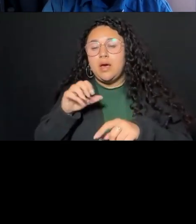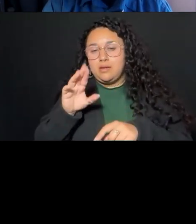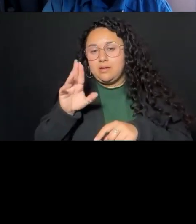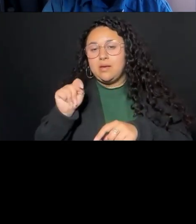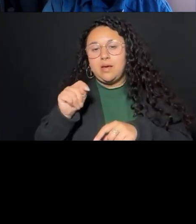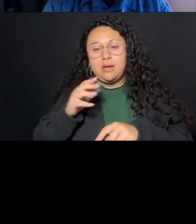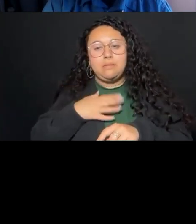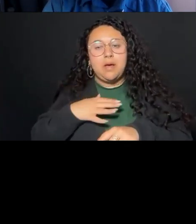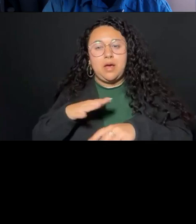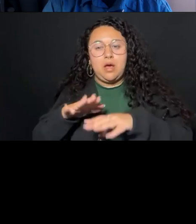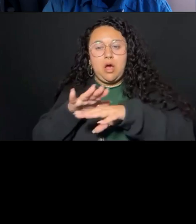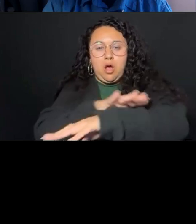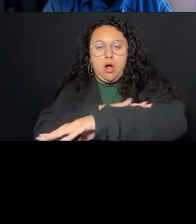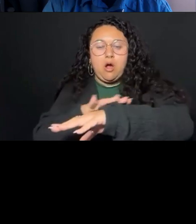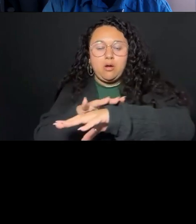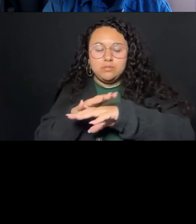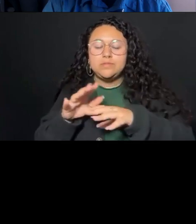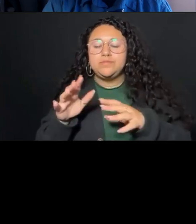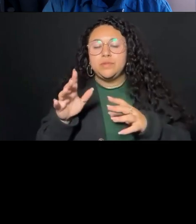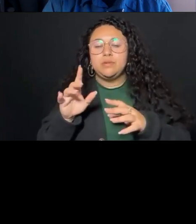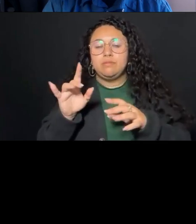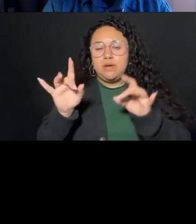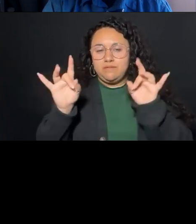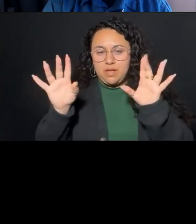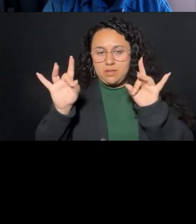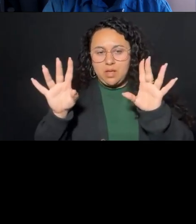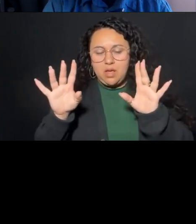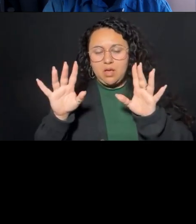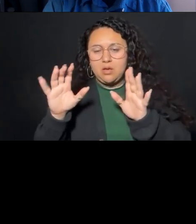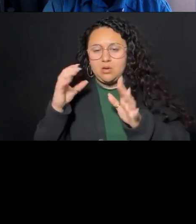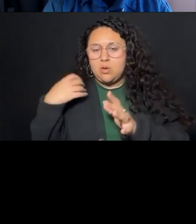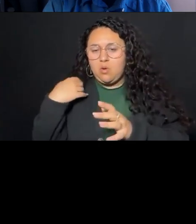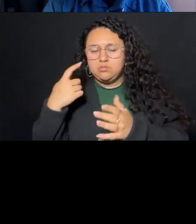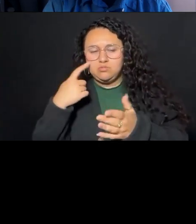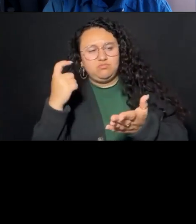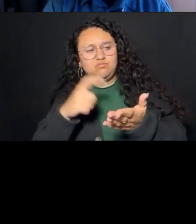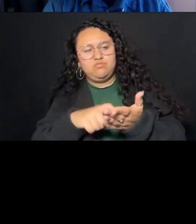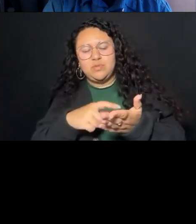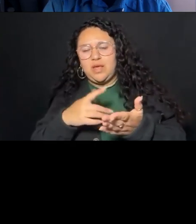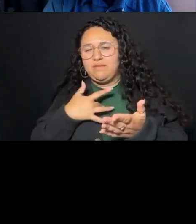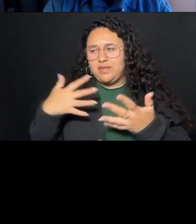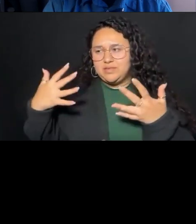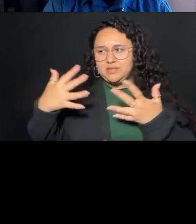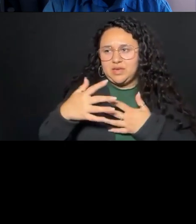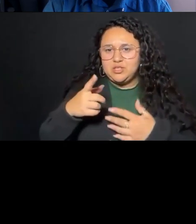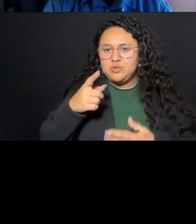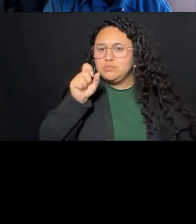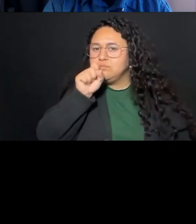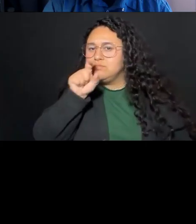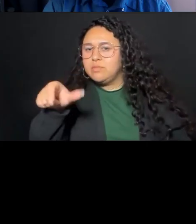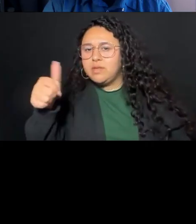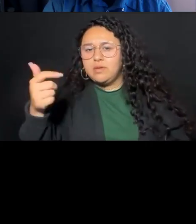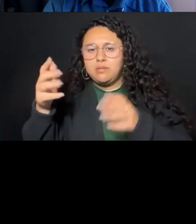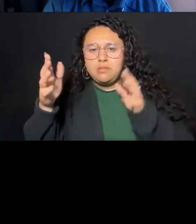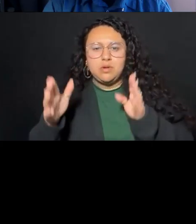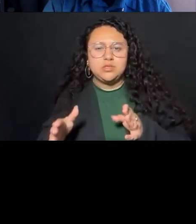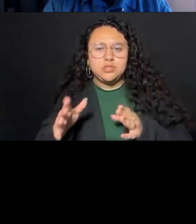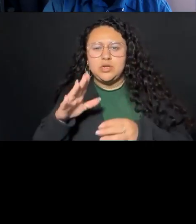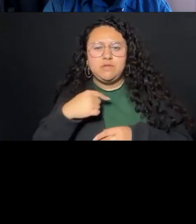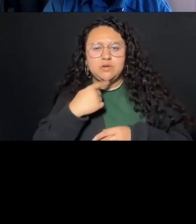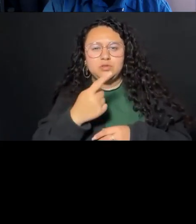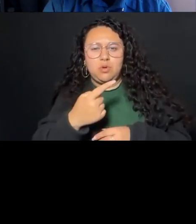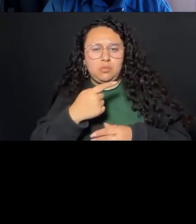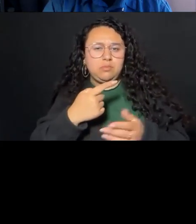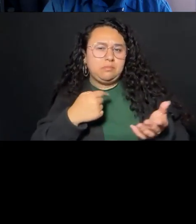and like my volleyball coach noticed, and I remember like feeling scared that she was gonna tell, but she never told me that she was gonna